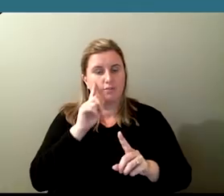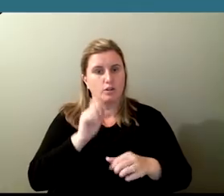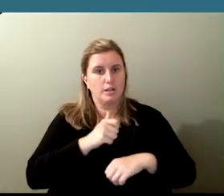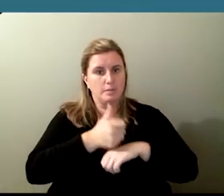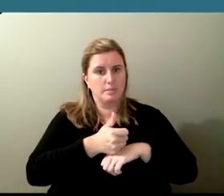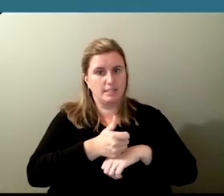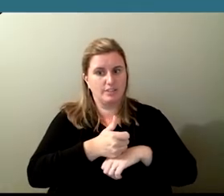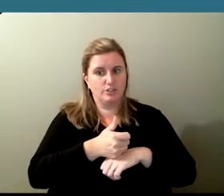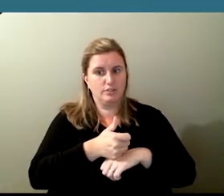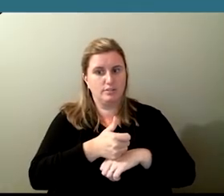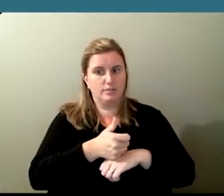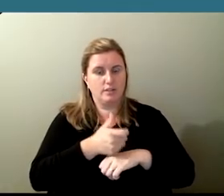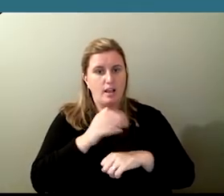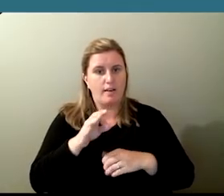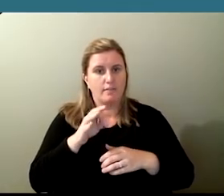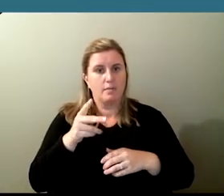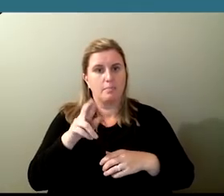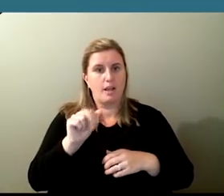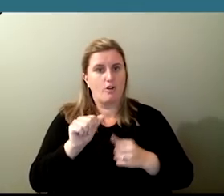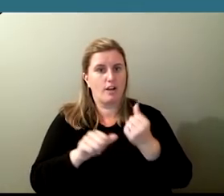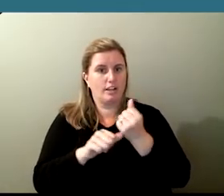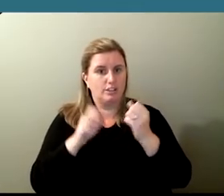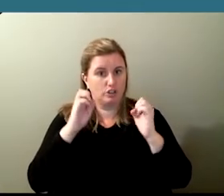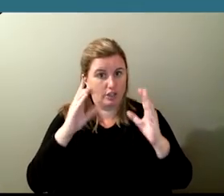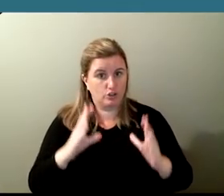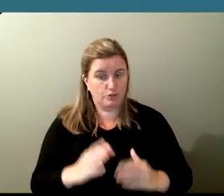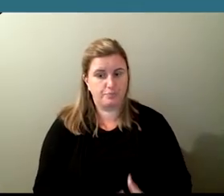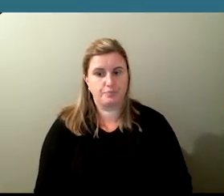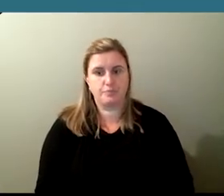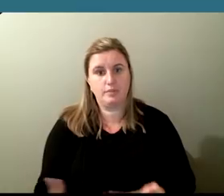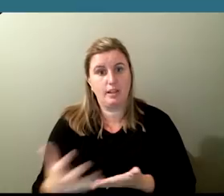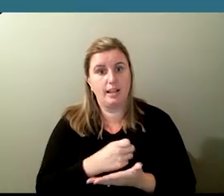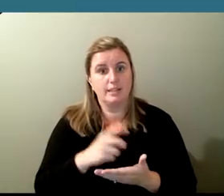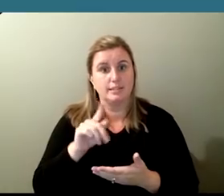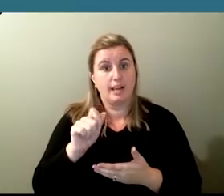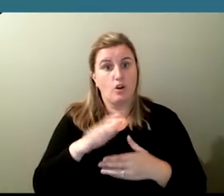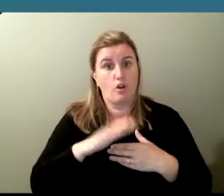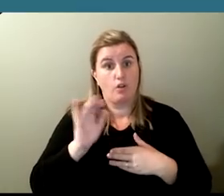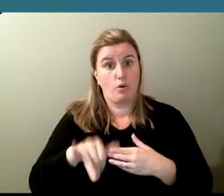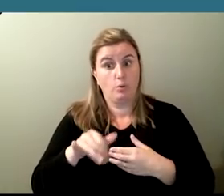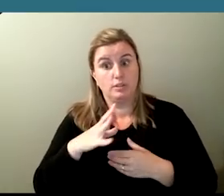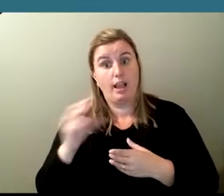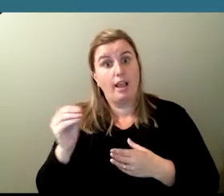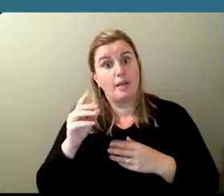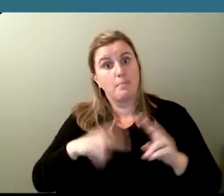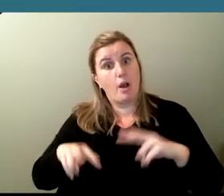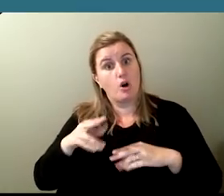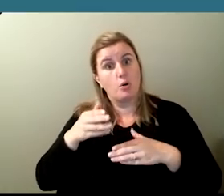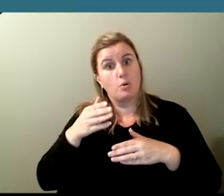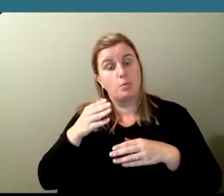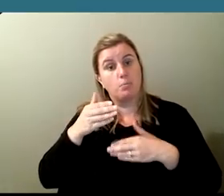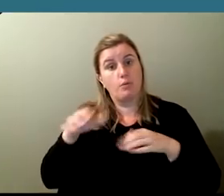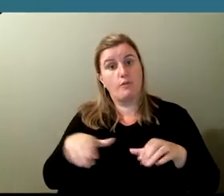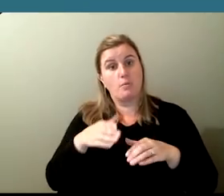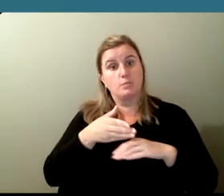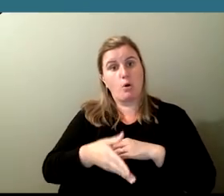implementation of paraeducators. Collect data on those, you know, and monitor performance post-training termination. That